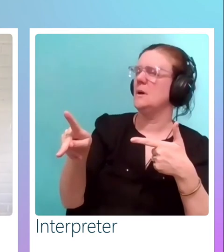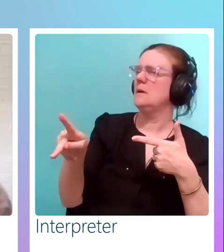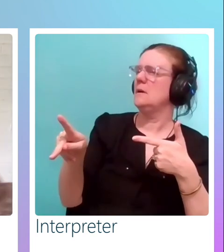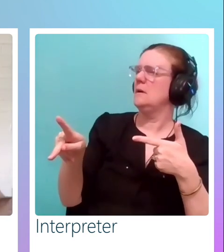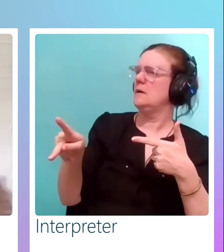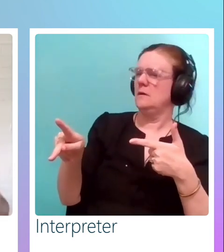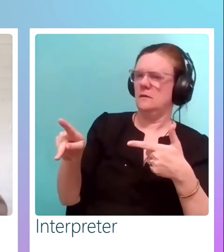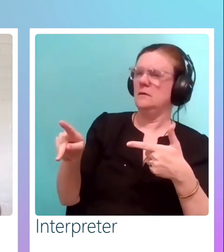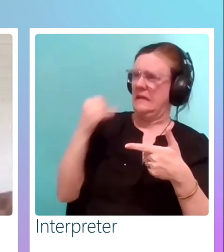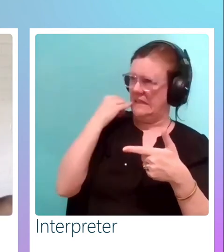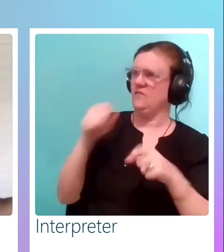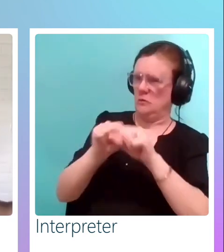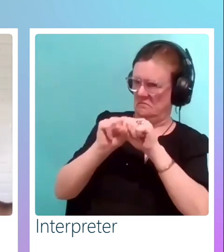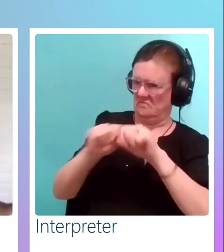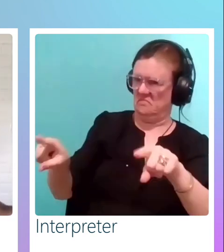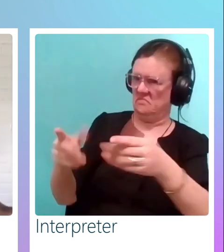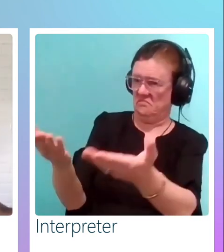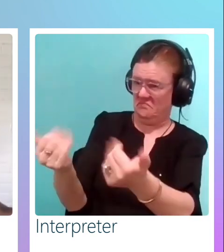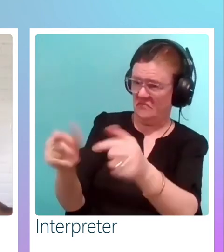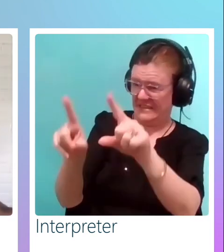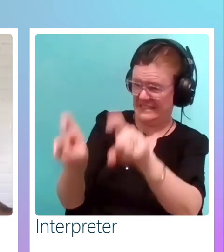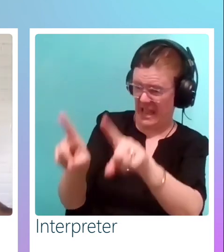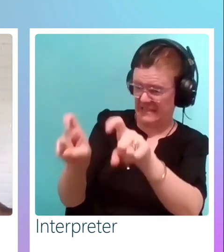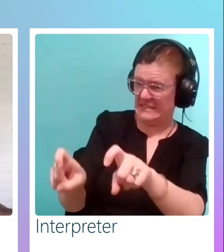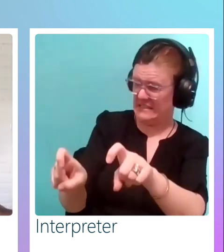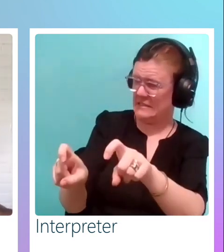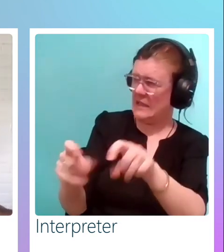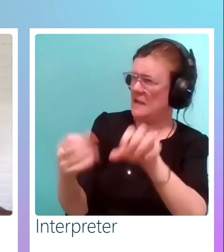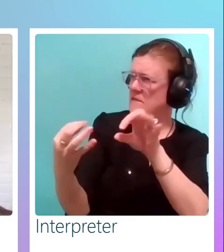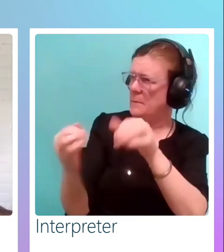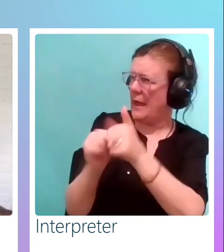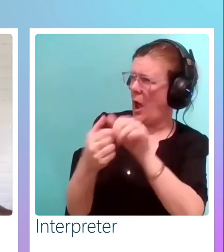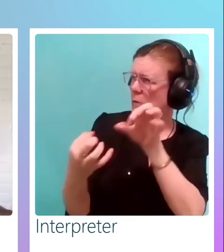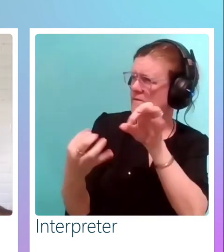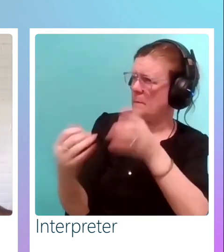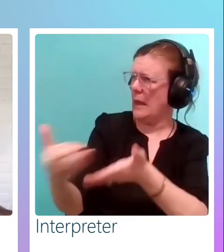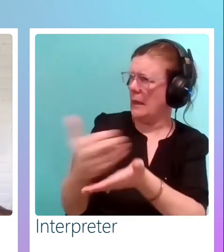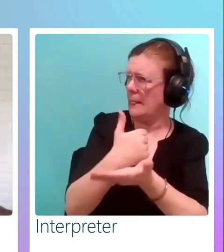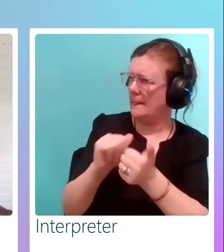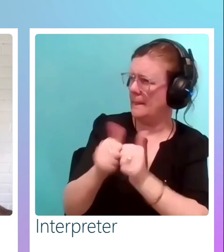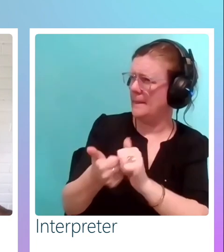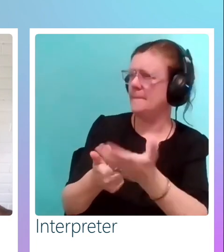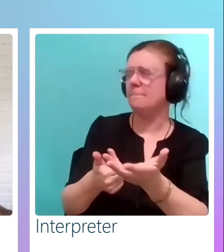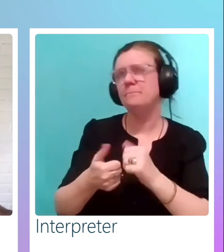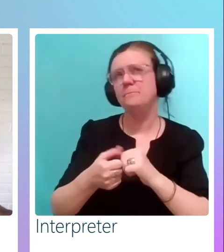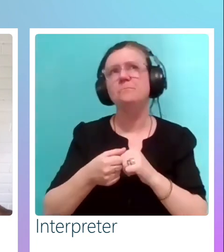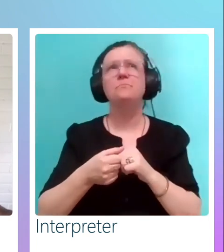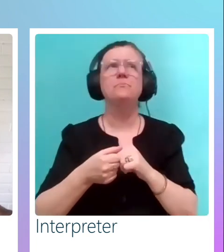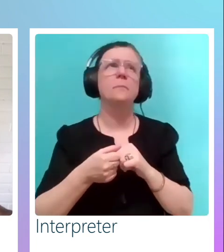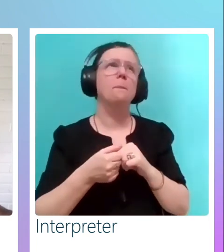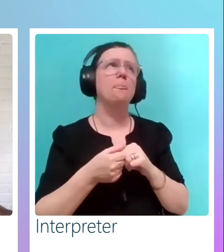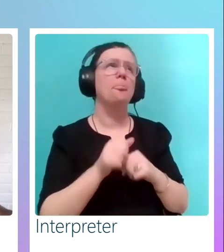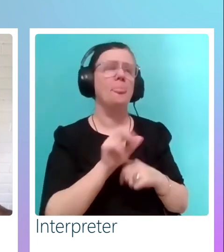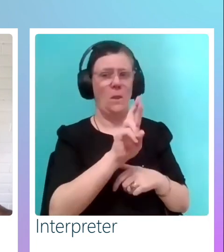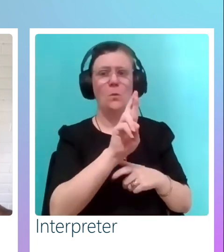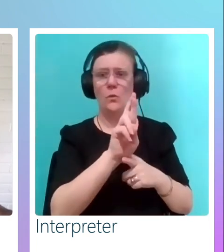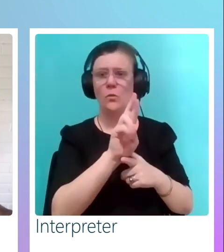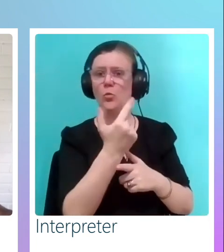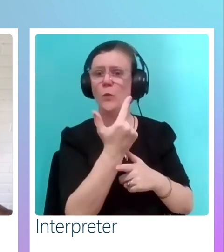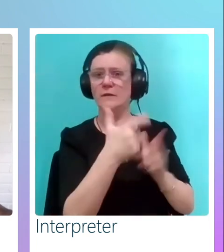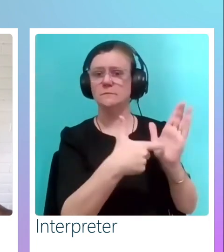to, you know, accept feedback from the end users? Well, in terms of the regulations, we've said the